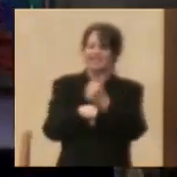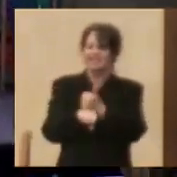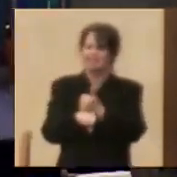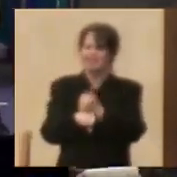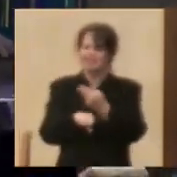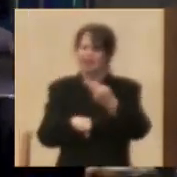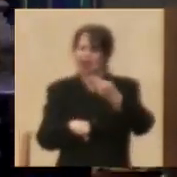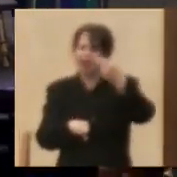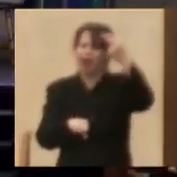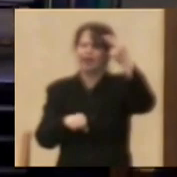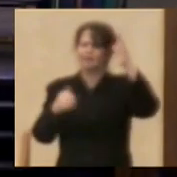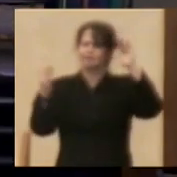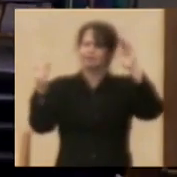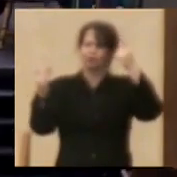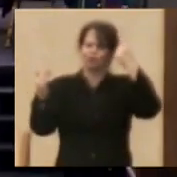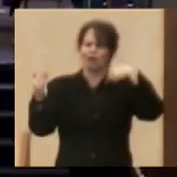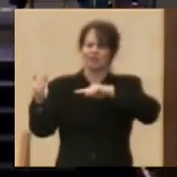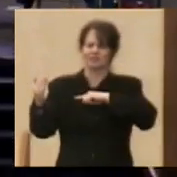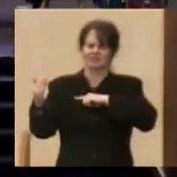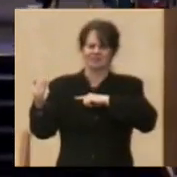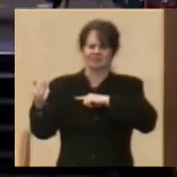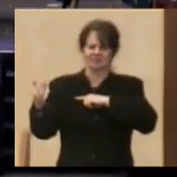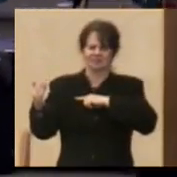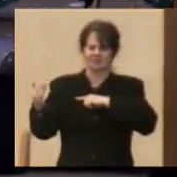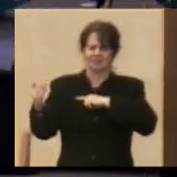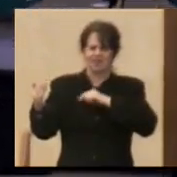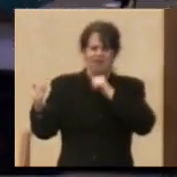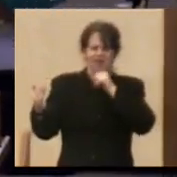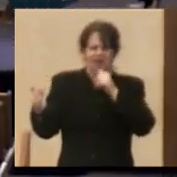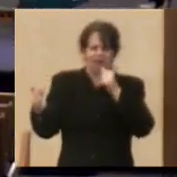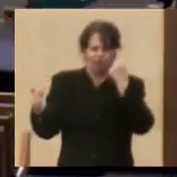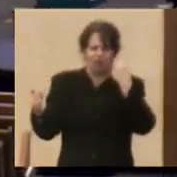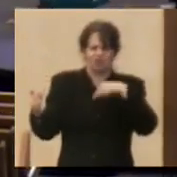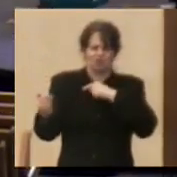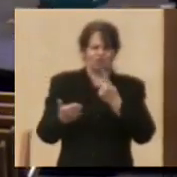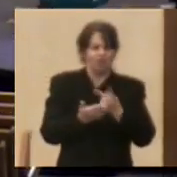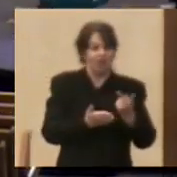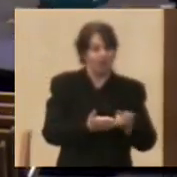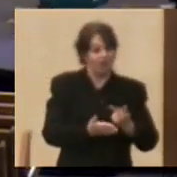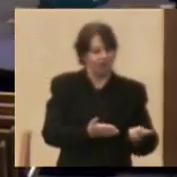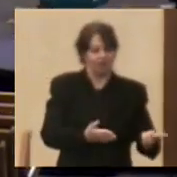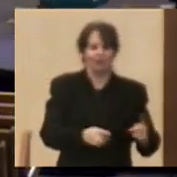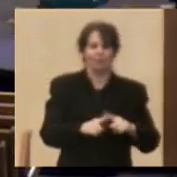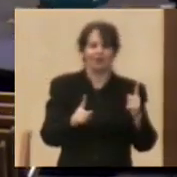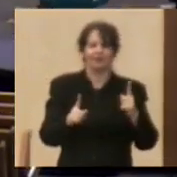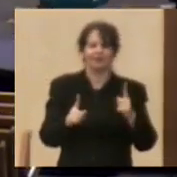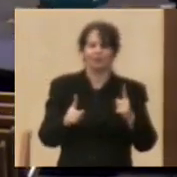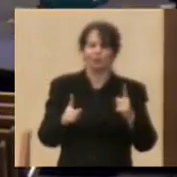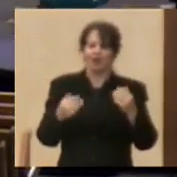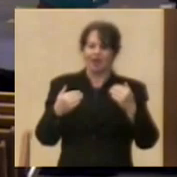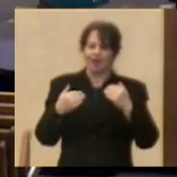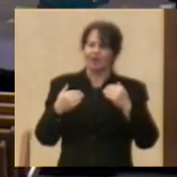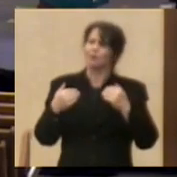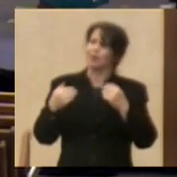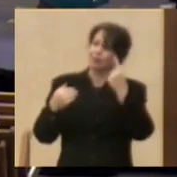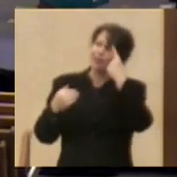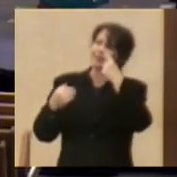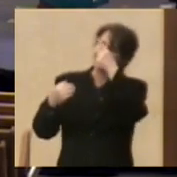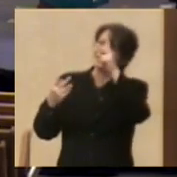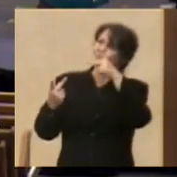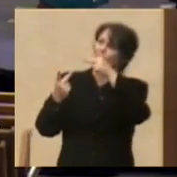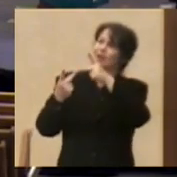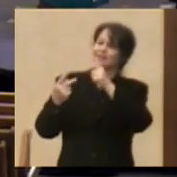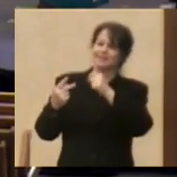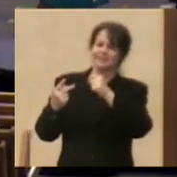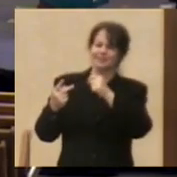for us, not so we can just fail, but because when we have that kind of perfection in him, well, then we have a